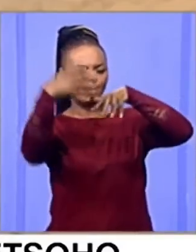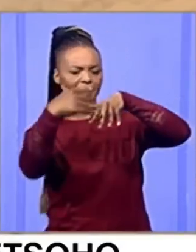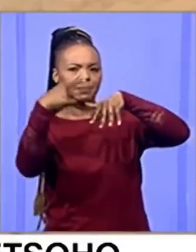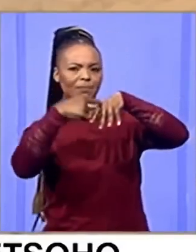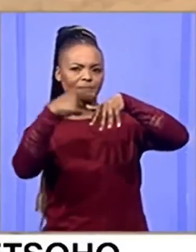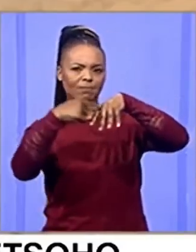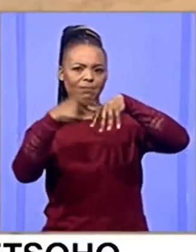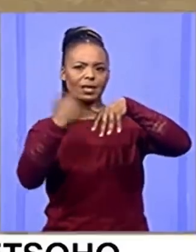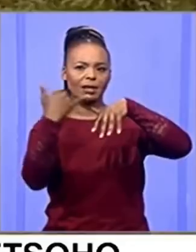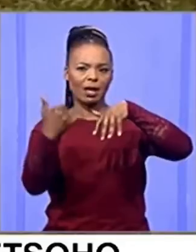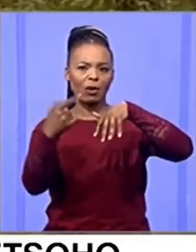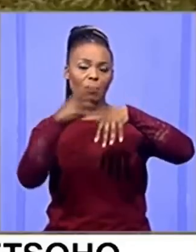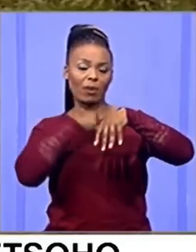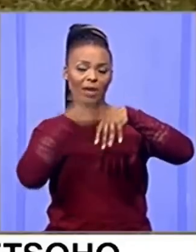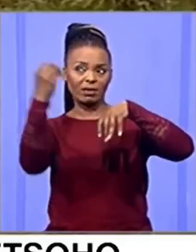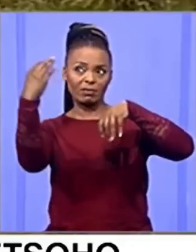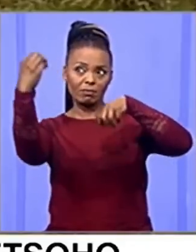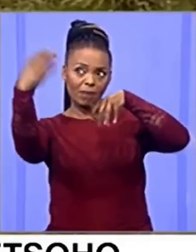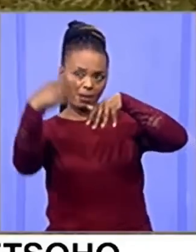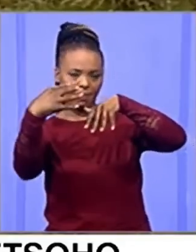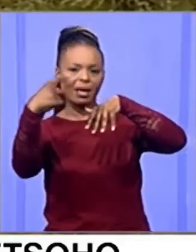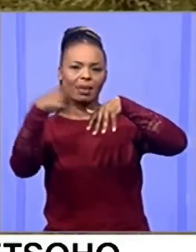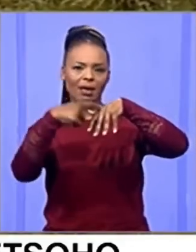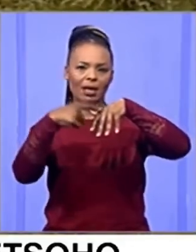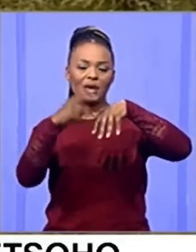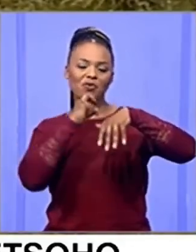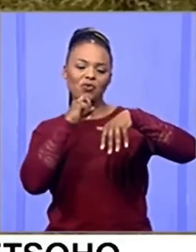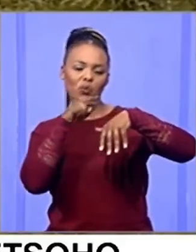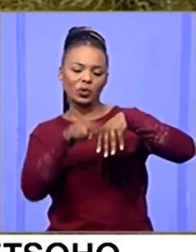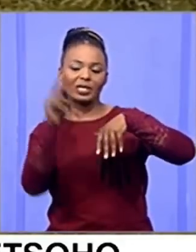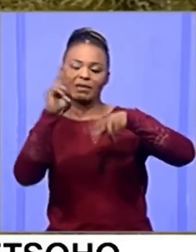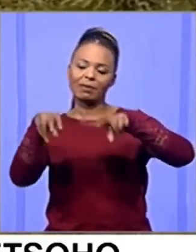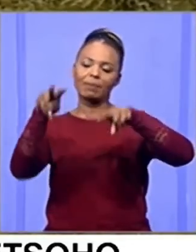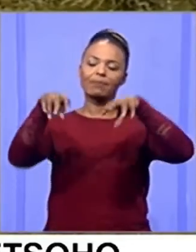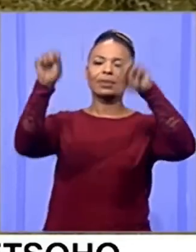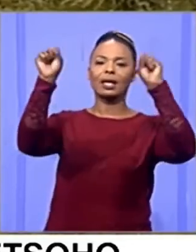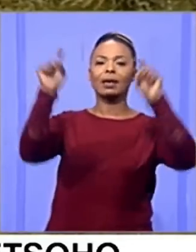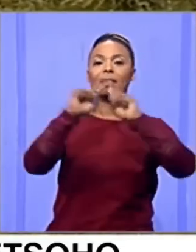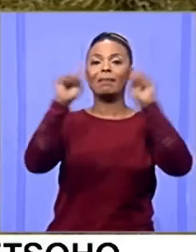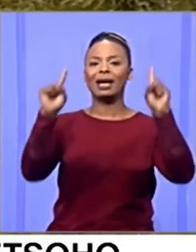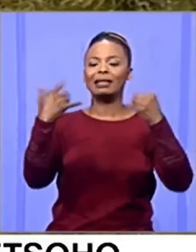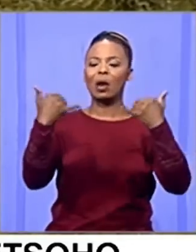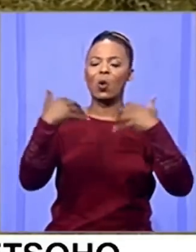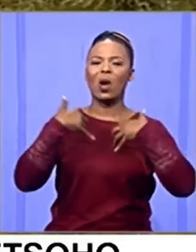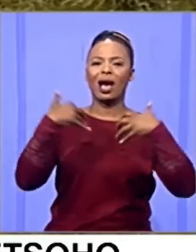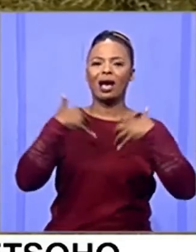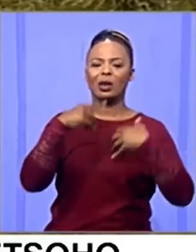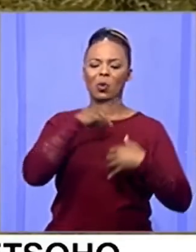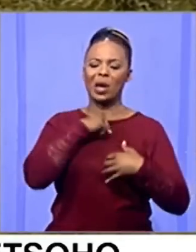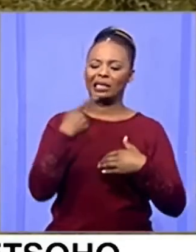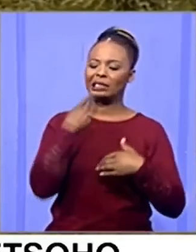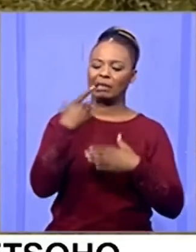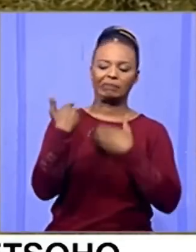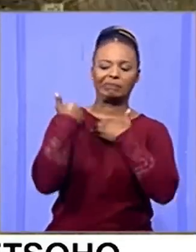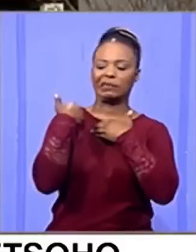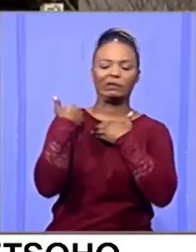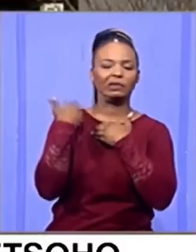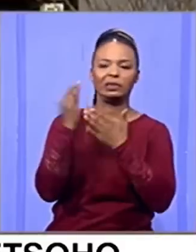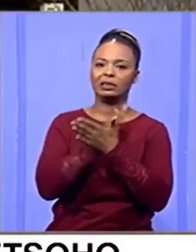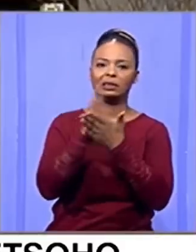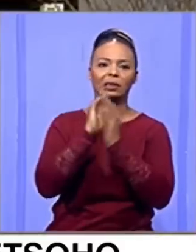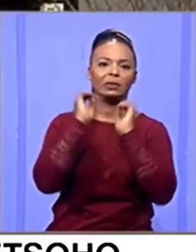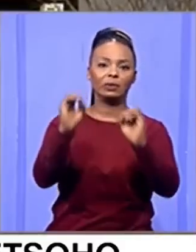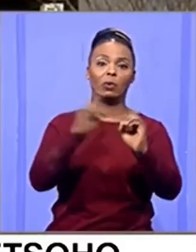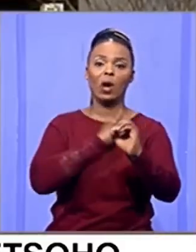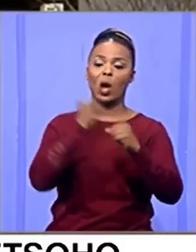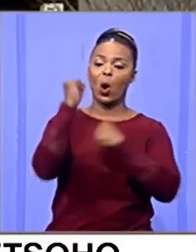o fetlhiwang ka letsatsi. Le fa go le yalo go matshwenyego tebang le pabalesego go latela gore dikantoro kgolo tsa Vocational kwa Cape